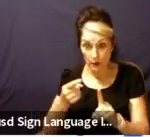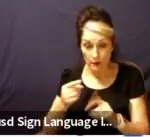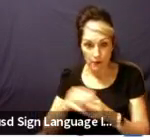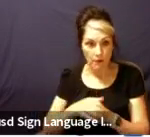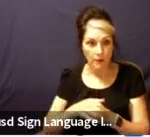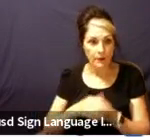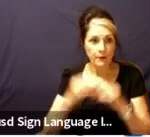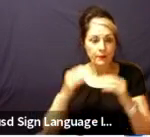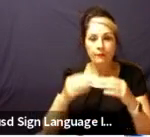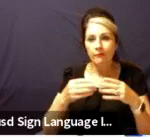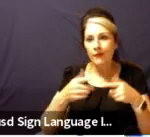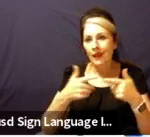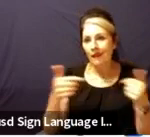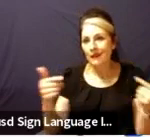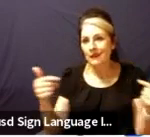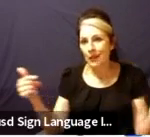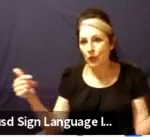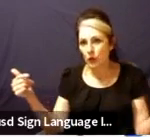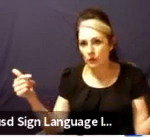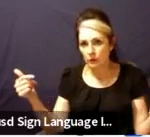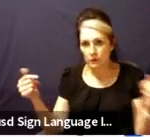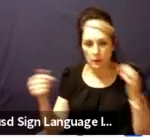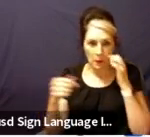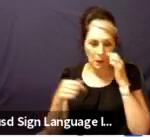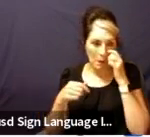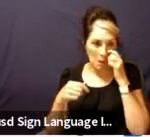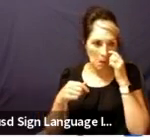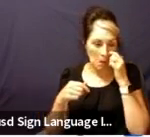and so on and so forth.